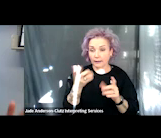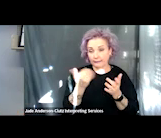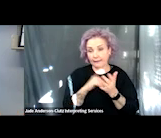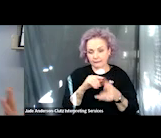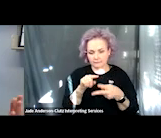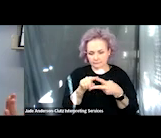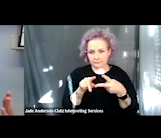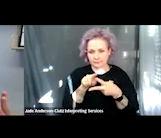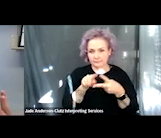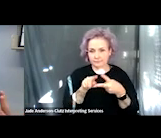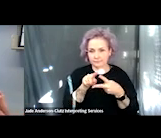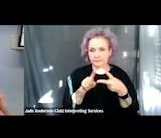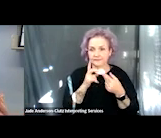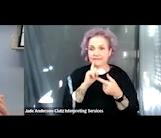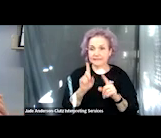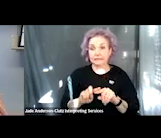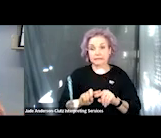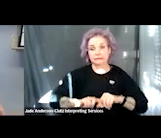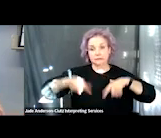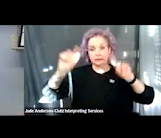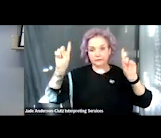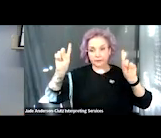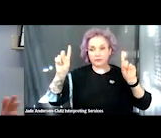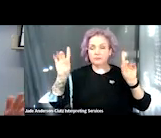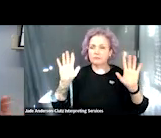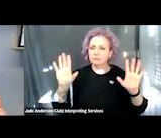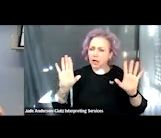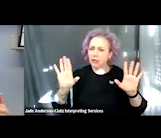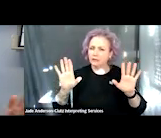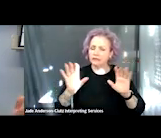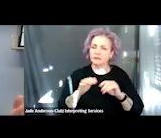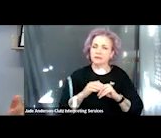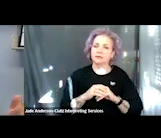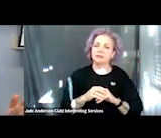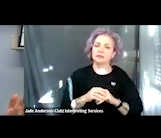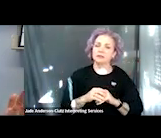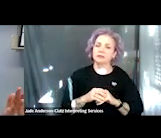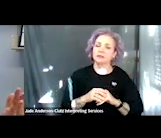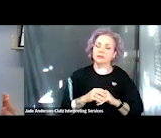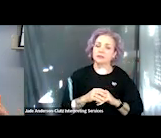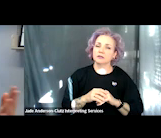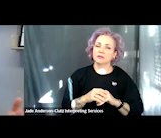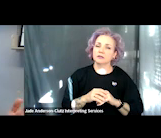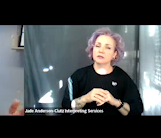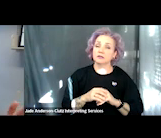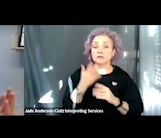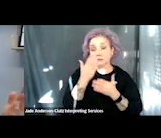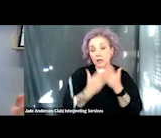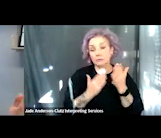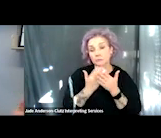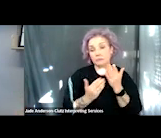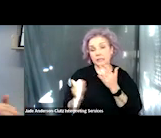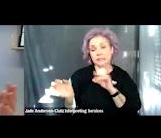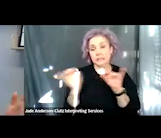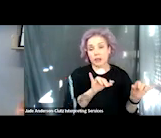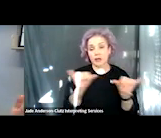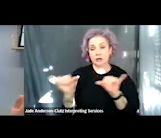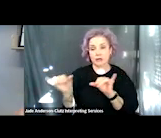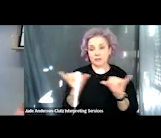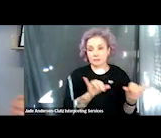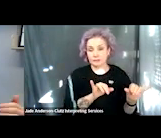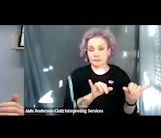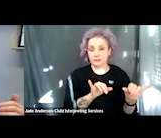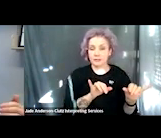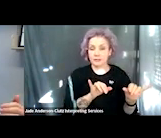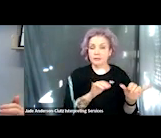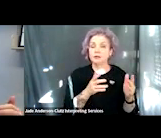When we think about these two disorders, they are actually both quite prevalent. So if you consider that schizophrenia